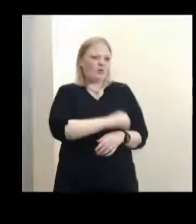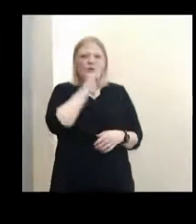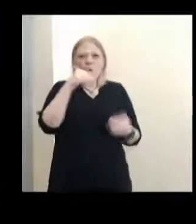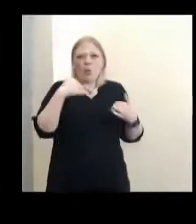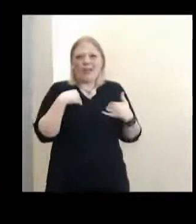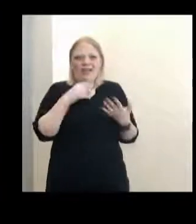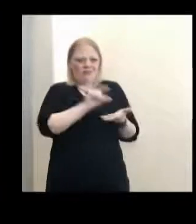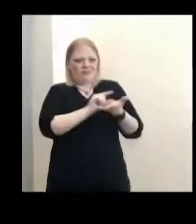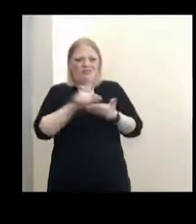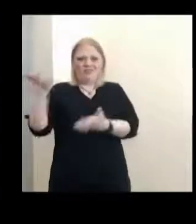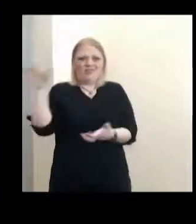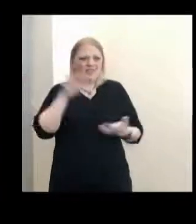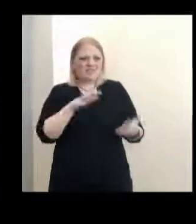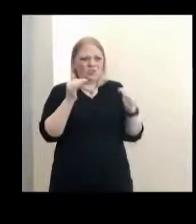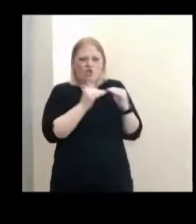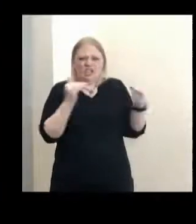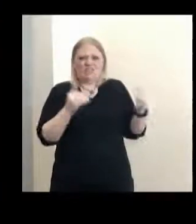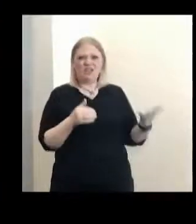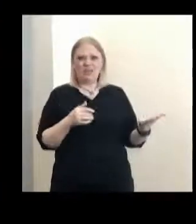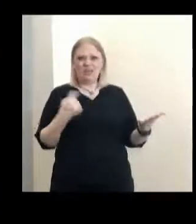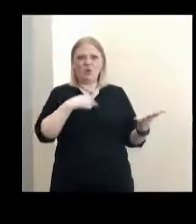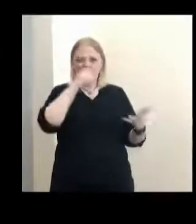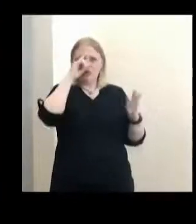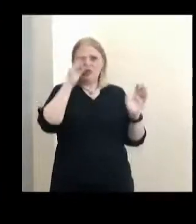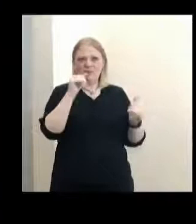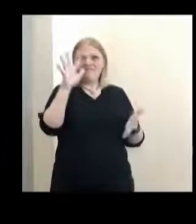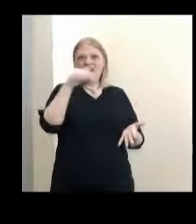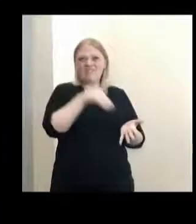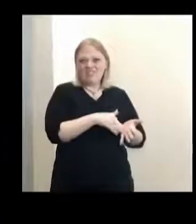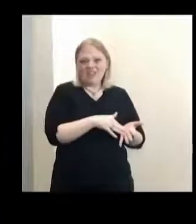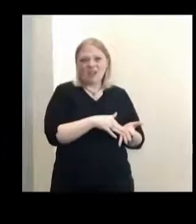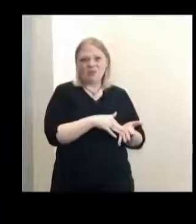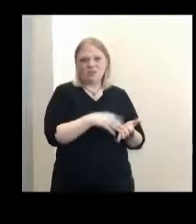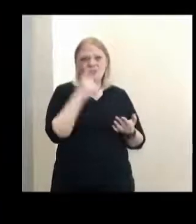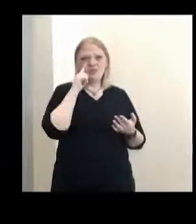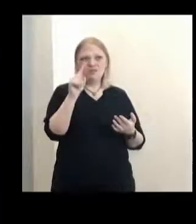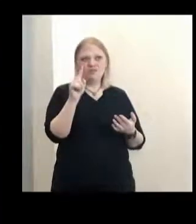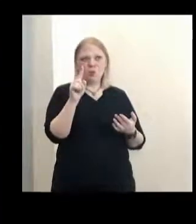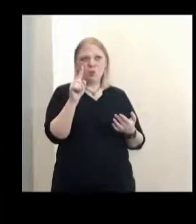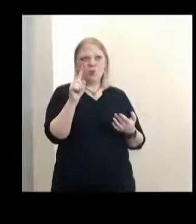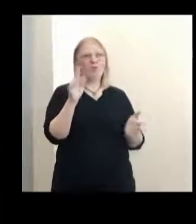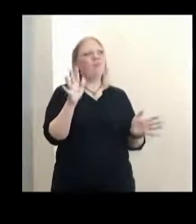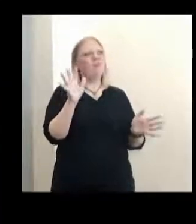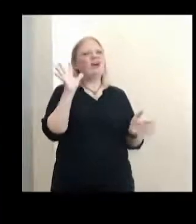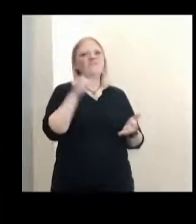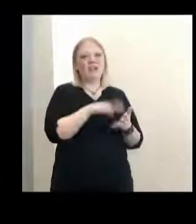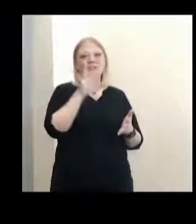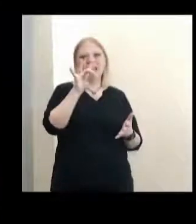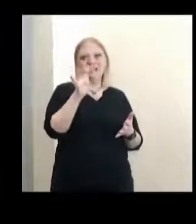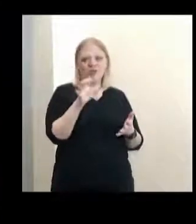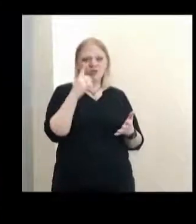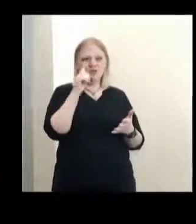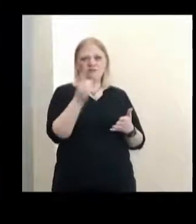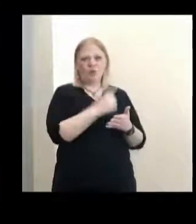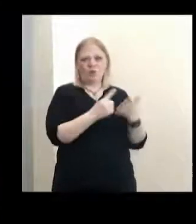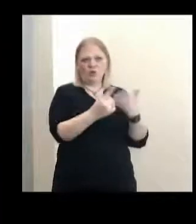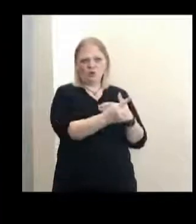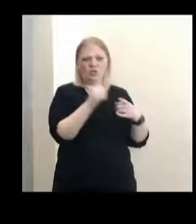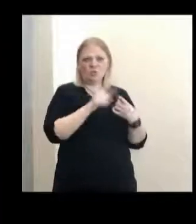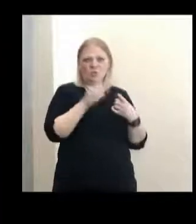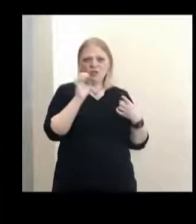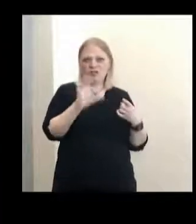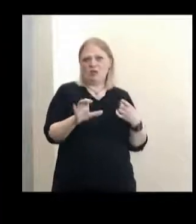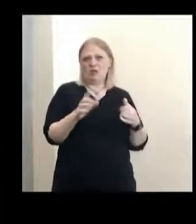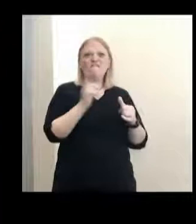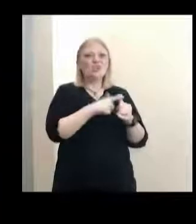to justify it. We're expecting 5,000 doses for the upcoming, or 5,800 doses for the upcoming week to Erie County, first